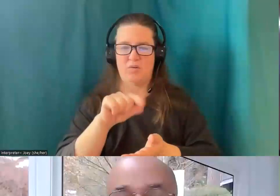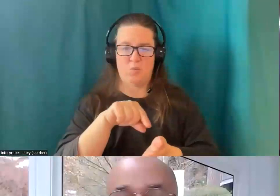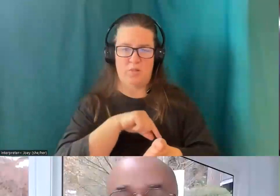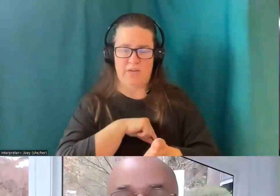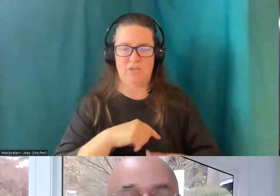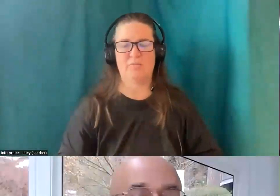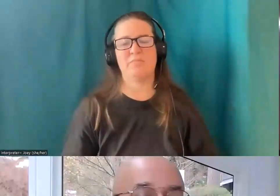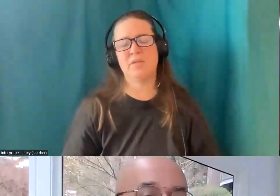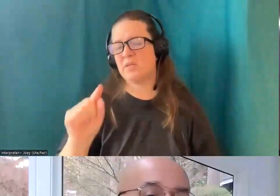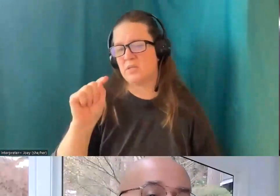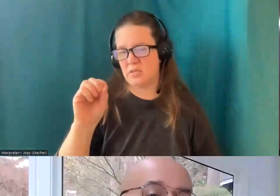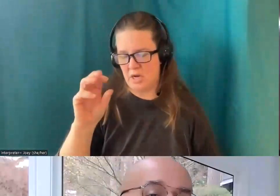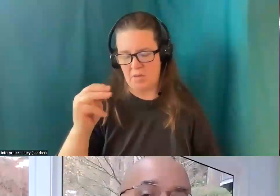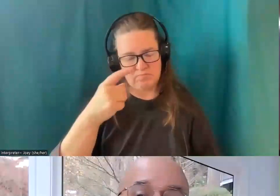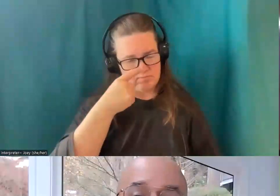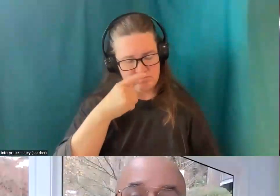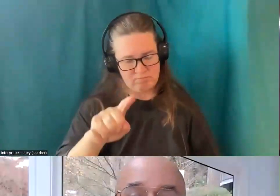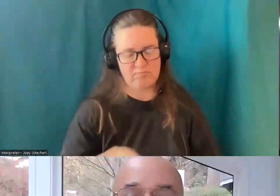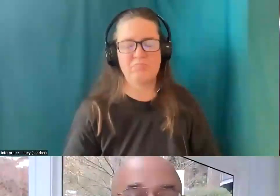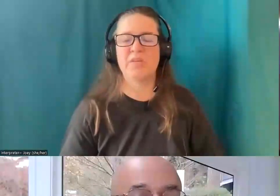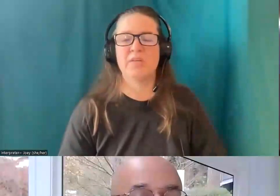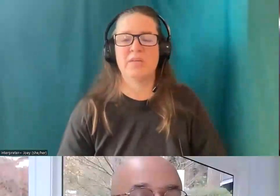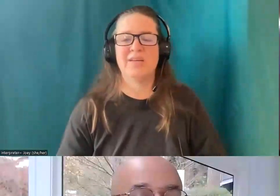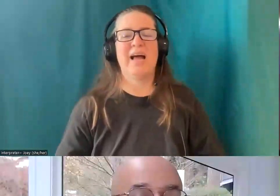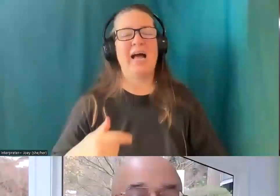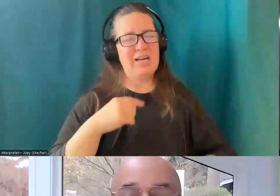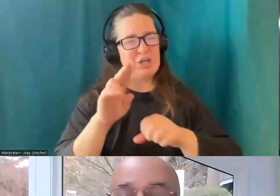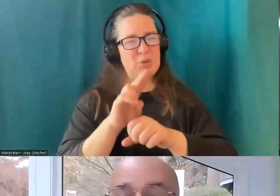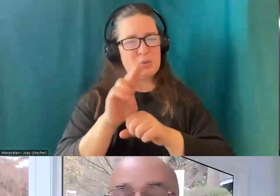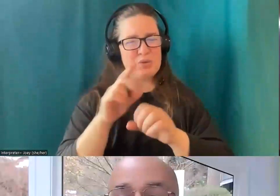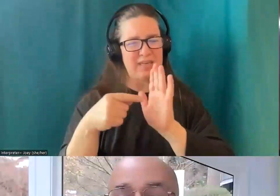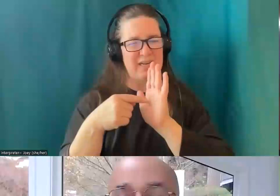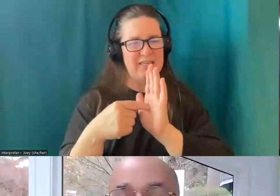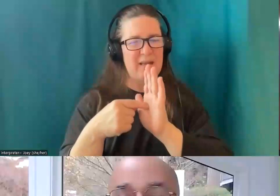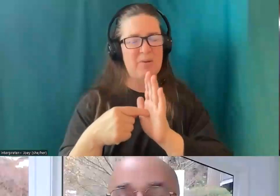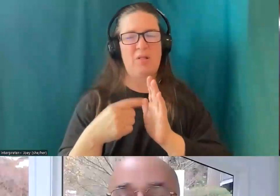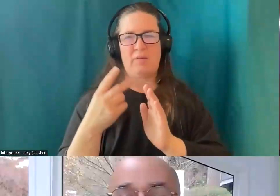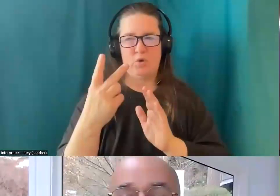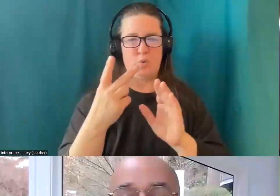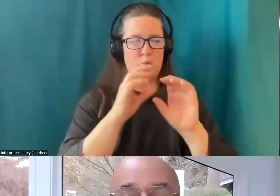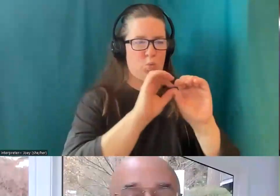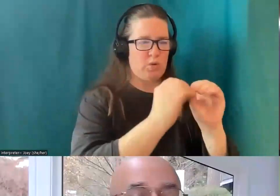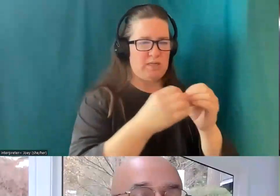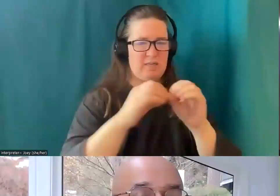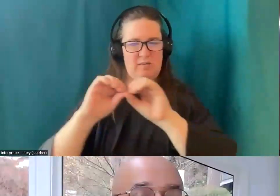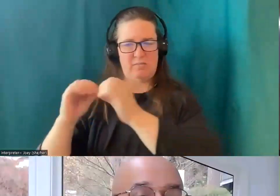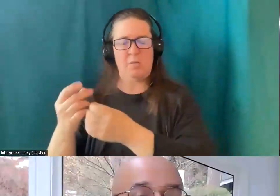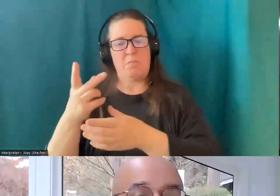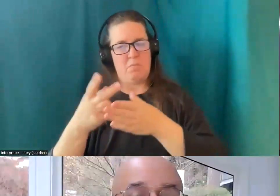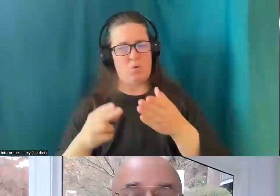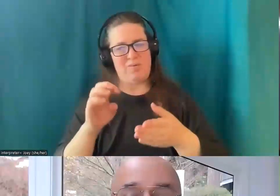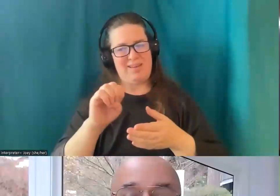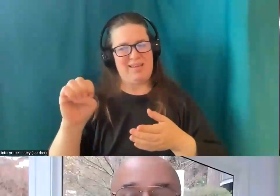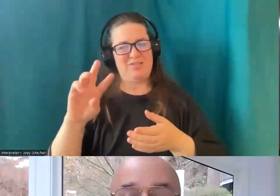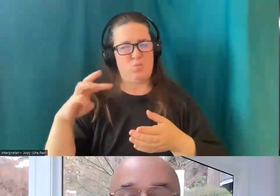Sure, I'm happy to. When I was talking, I used a hypothetical example of two organizations based in Eastern Washington, and I'll share that